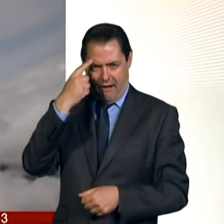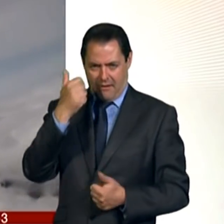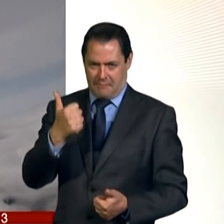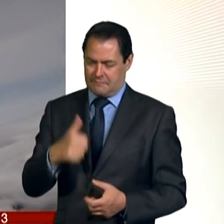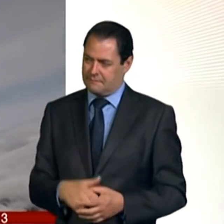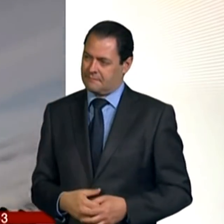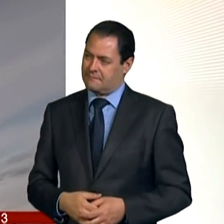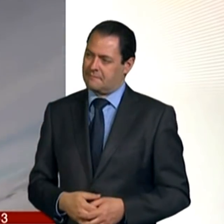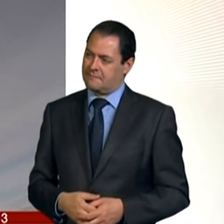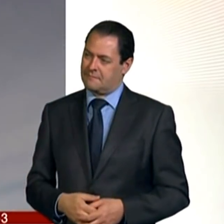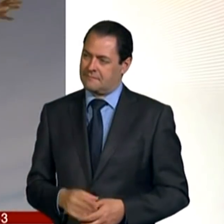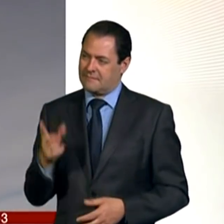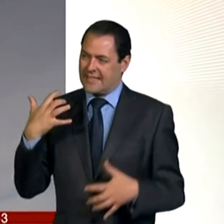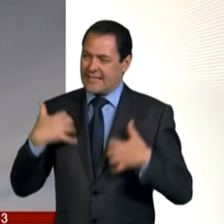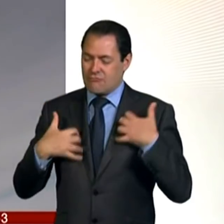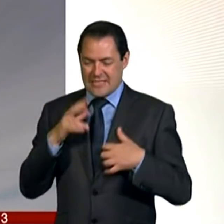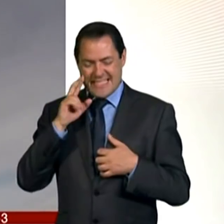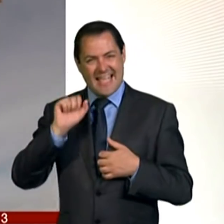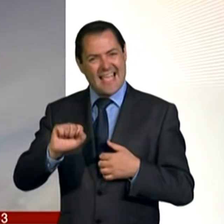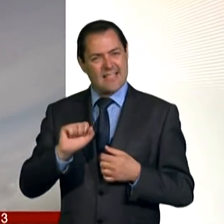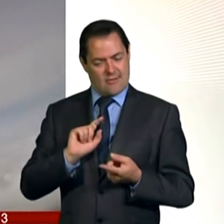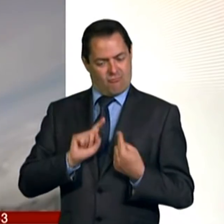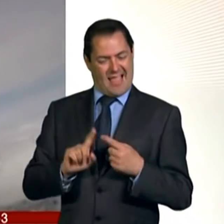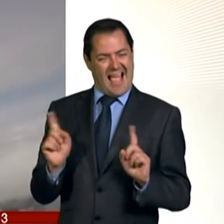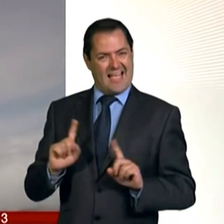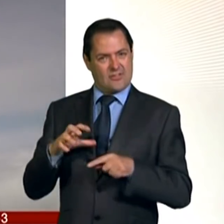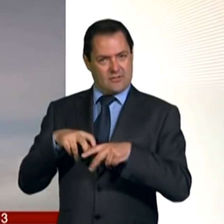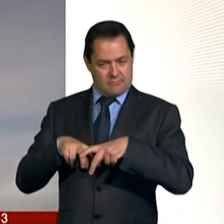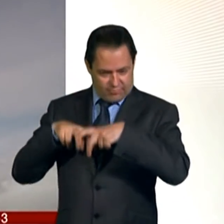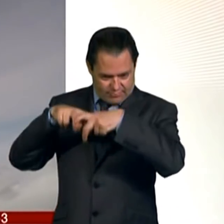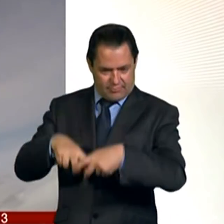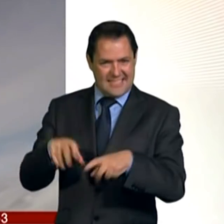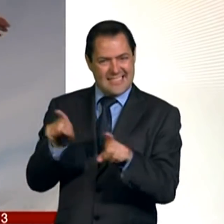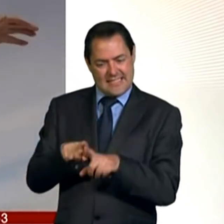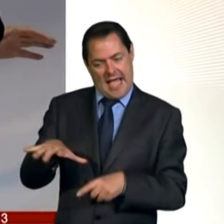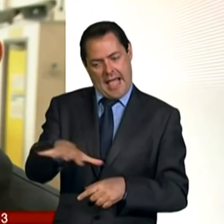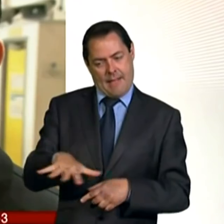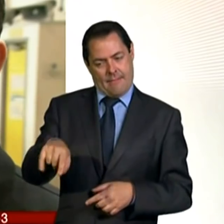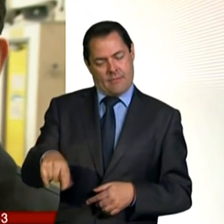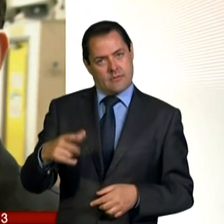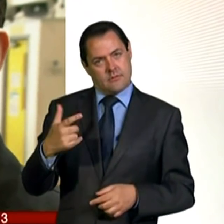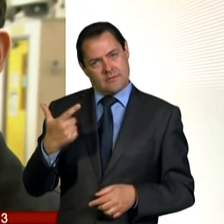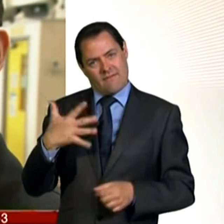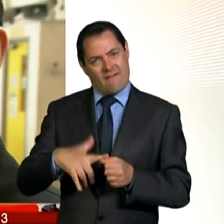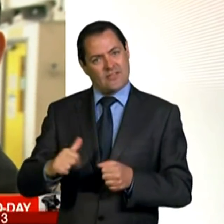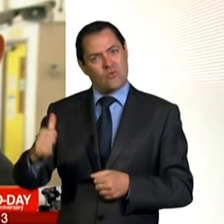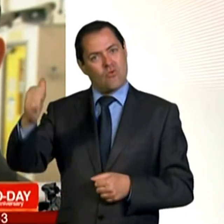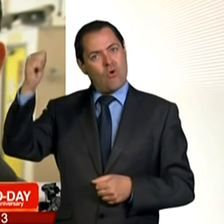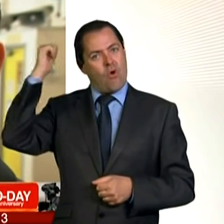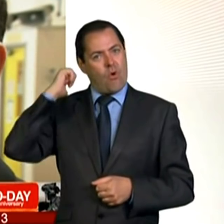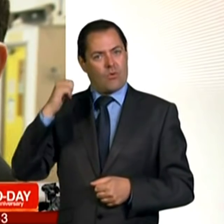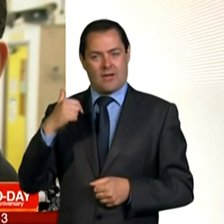be cool to see his reactions jumping out of a plane, out of the same area that he jumped. All these stories that we